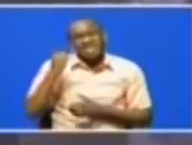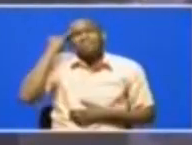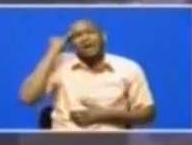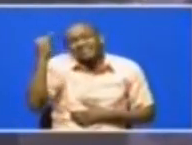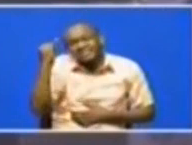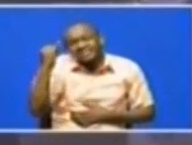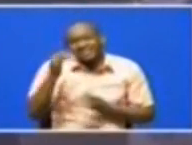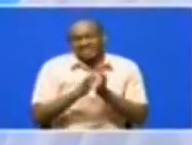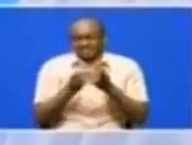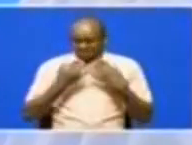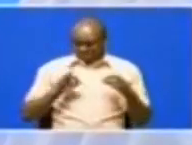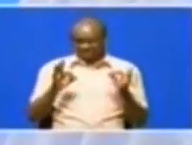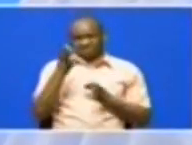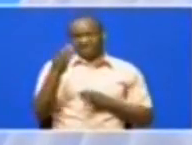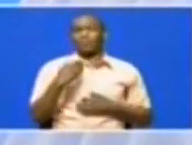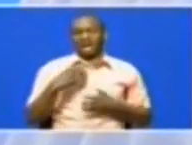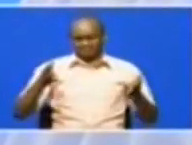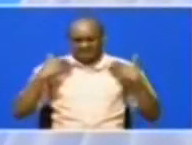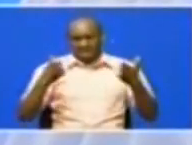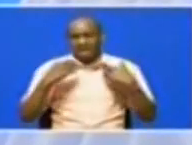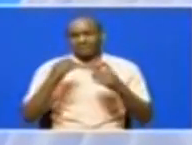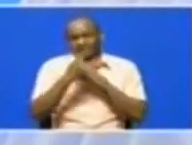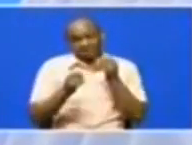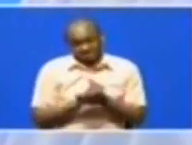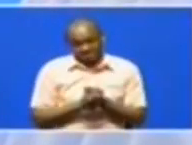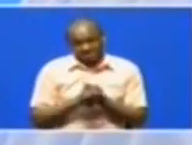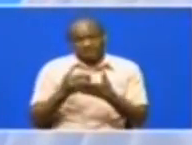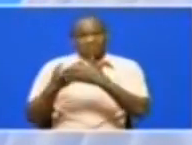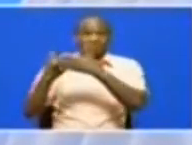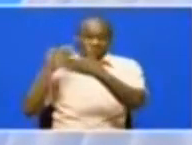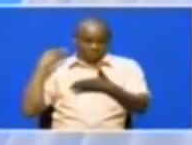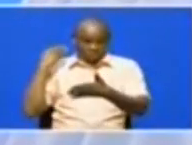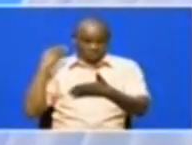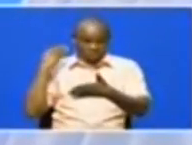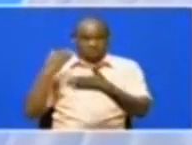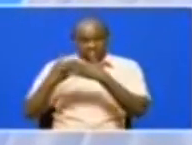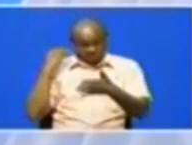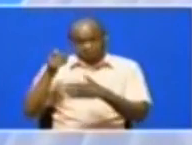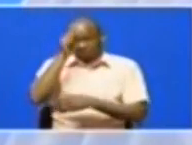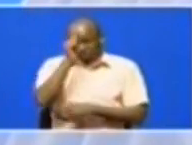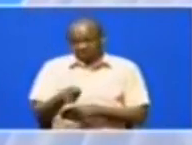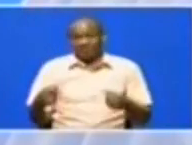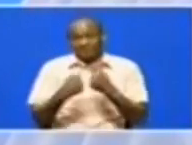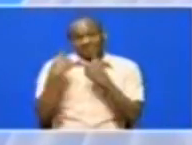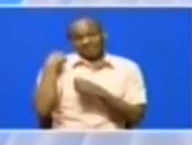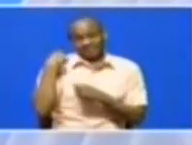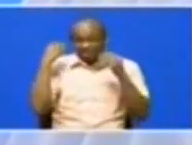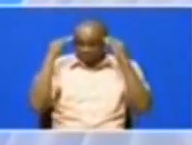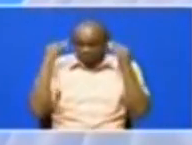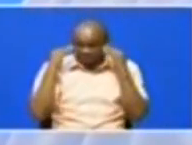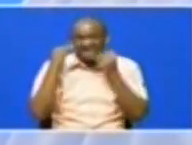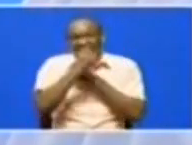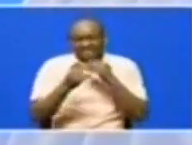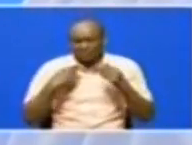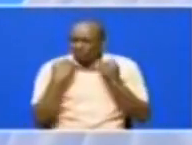kind of freshness of air in the country today. Before the delivery of justice of this judgment yesterday, the country was